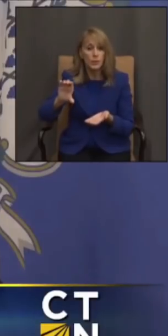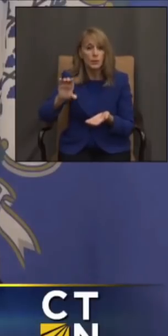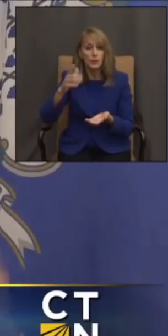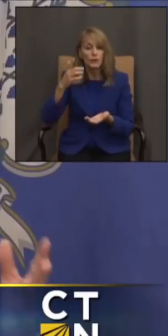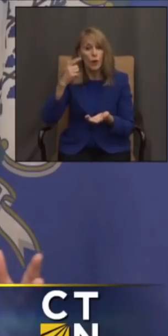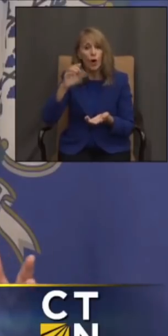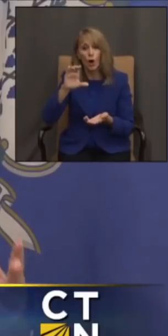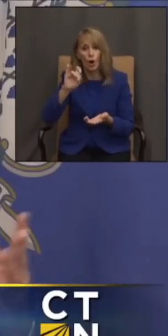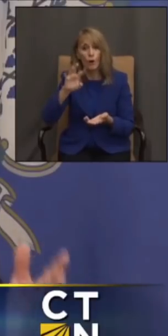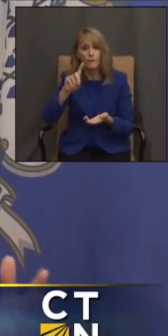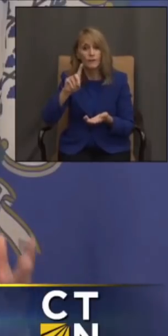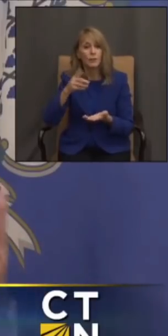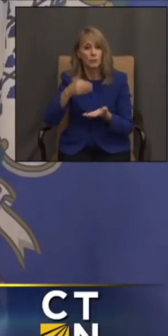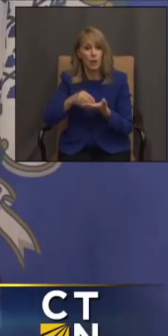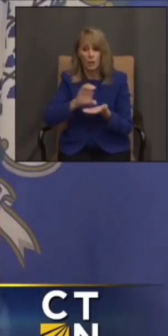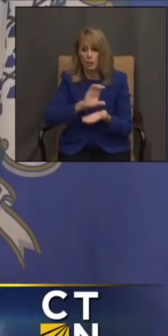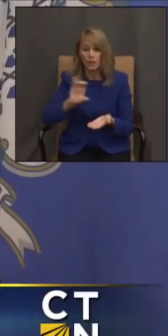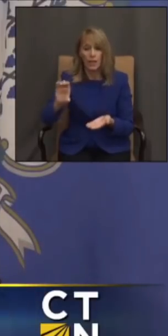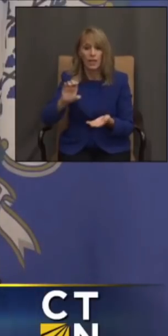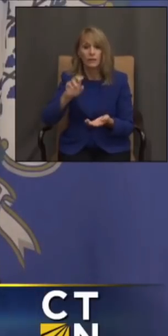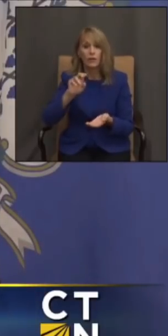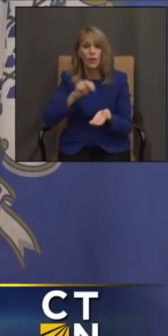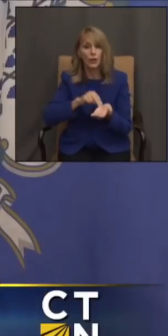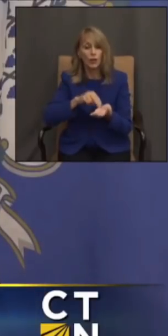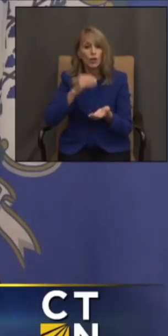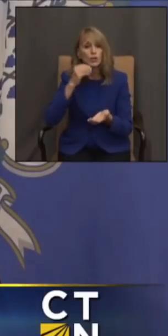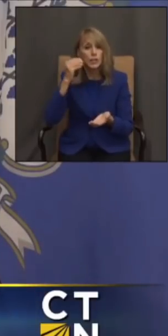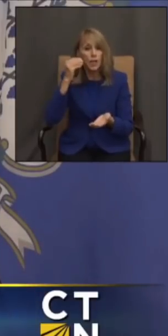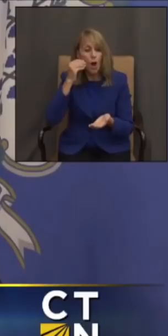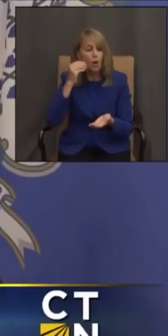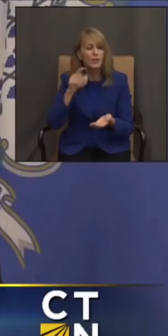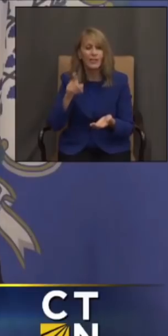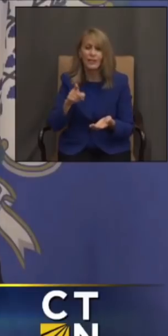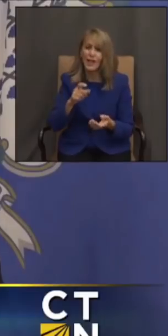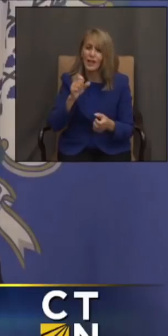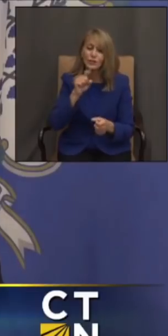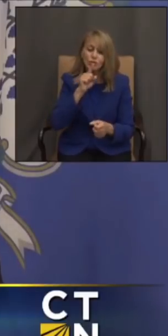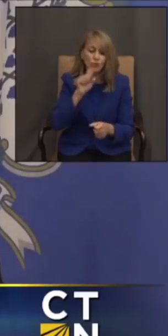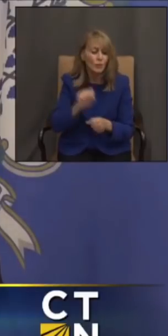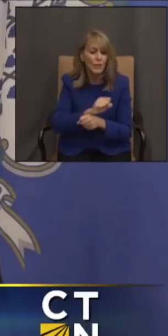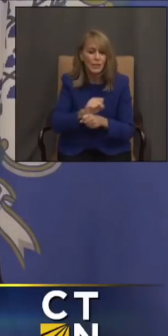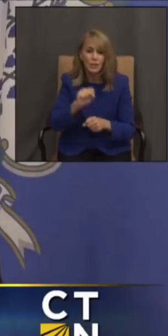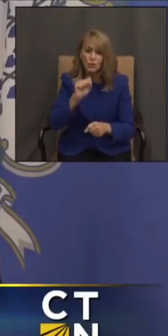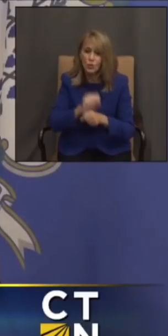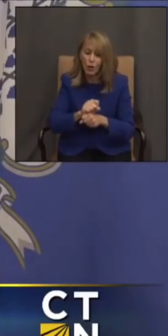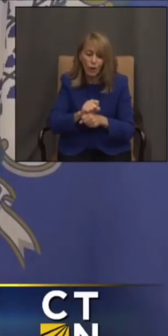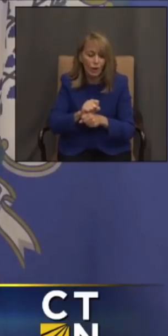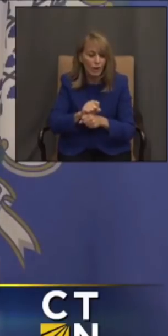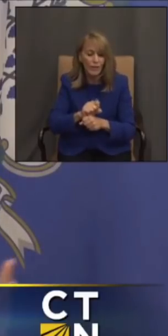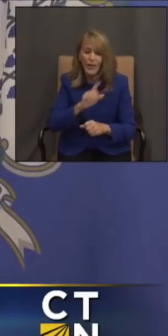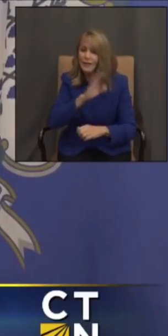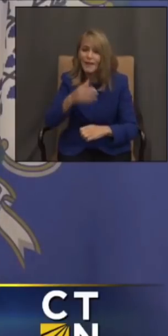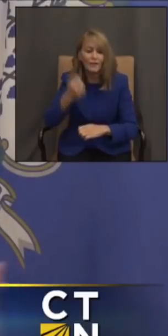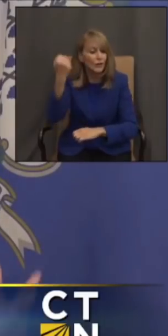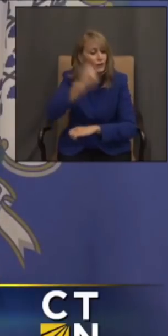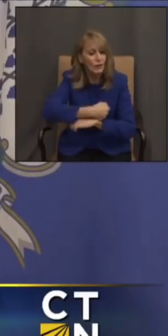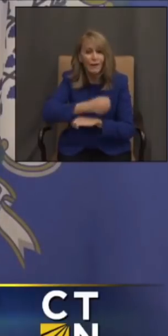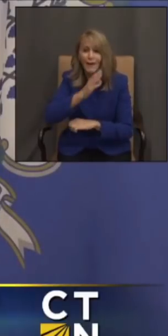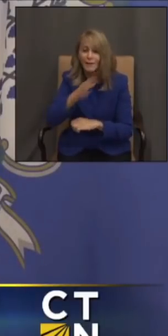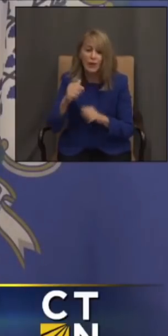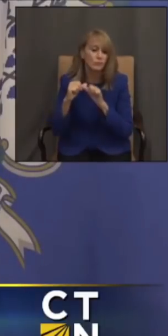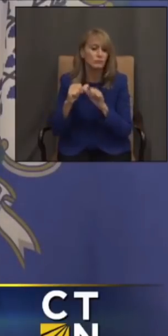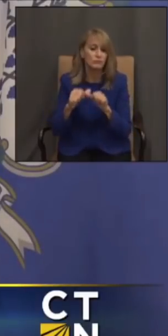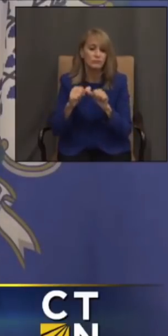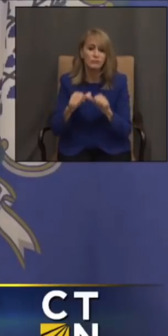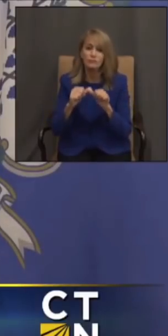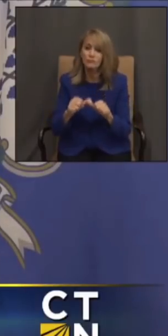COVID relief. Our nursing homes, they were right on the front lines. I appreciate that. They stayed open. Sometimes they did not